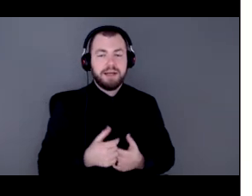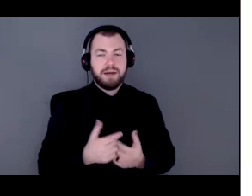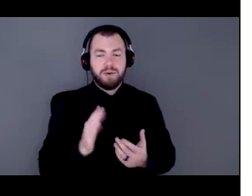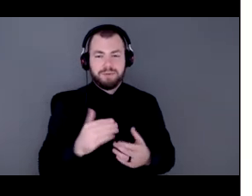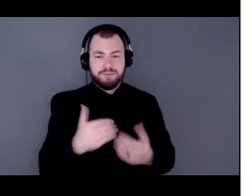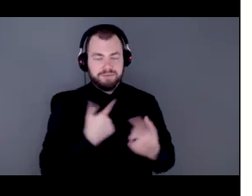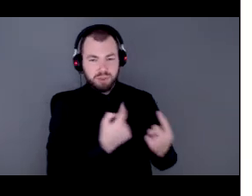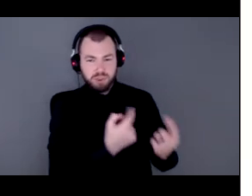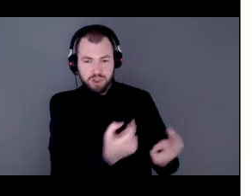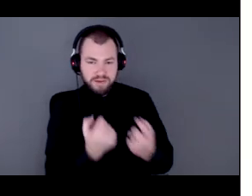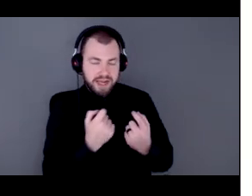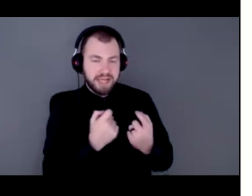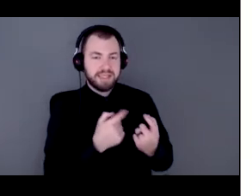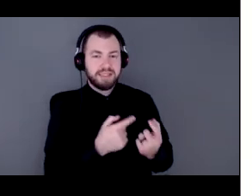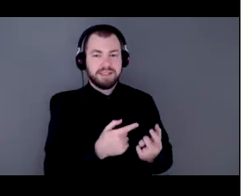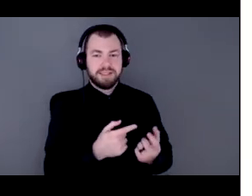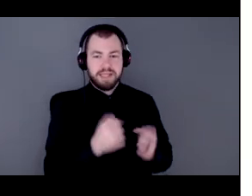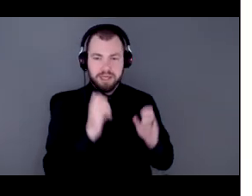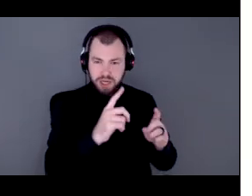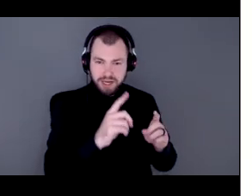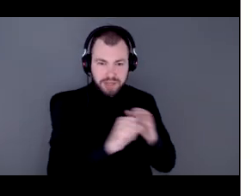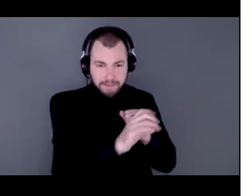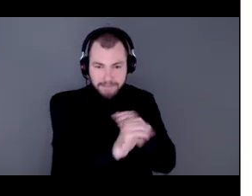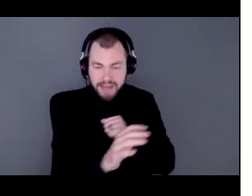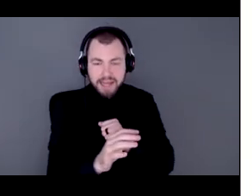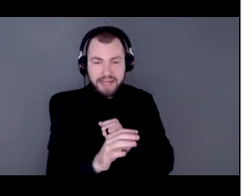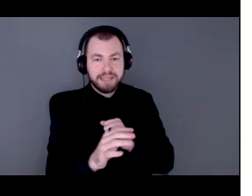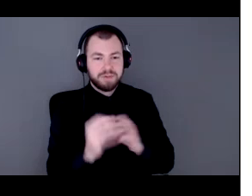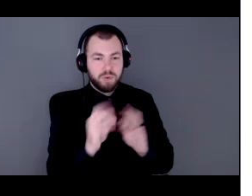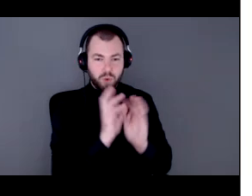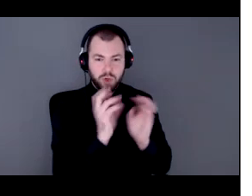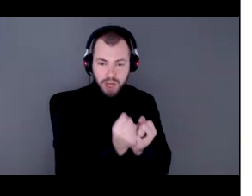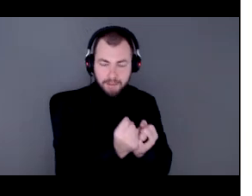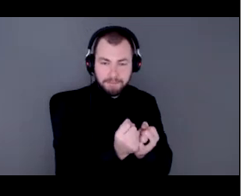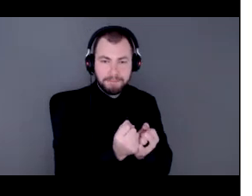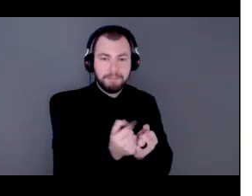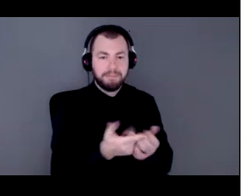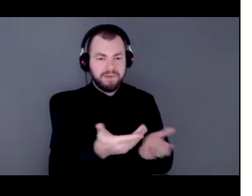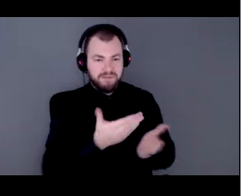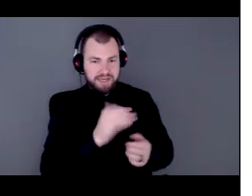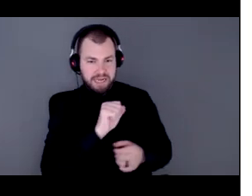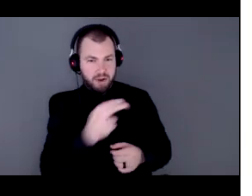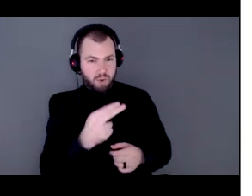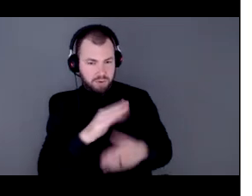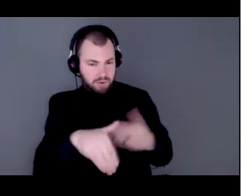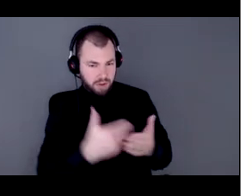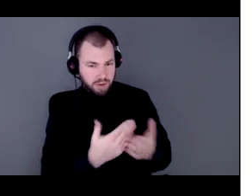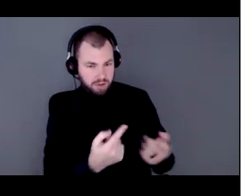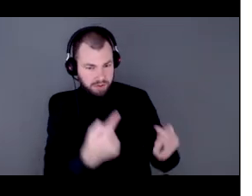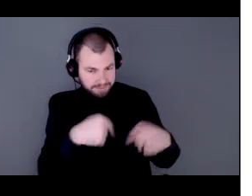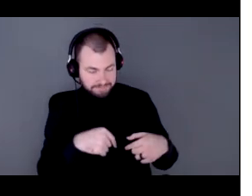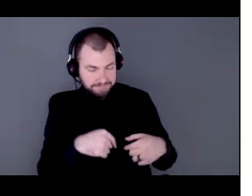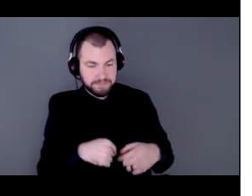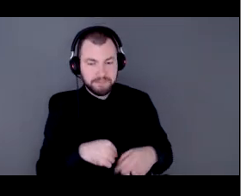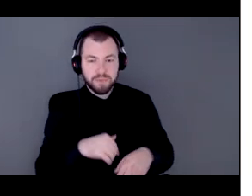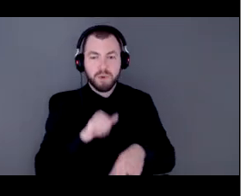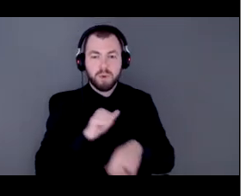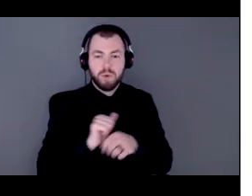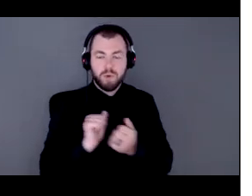hosting educational workshops and inviting all stakeholders to that. We'll be working closely with the Gullah Geechee